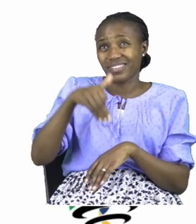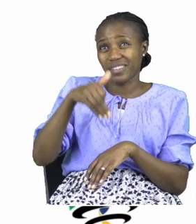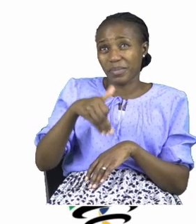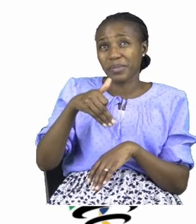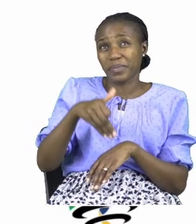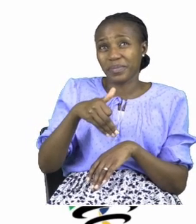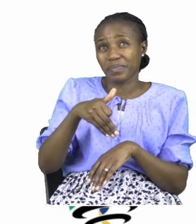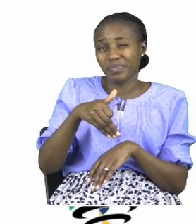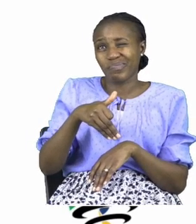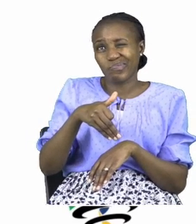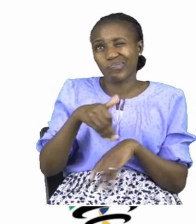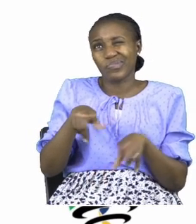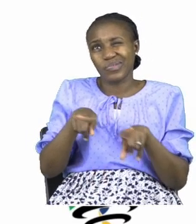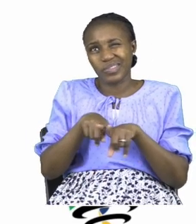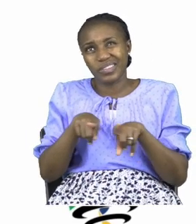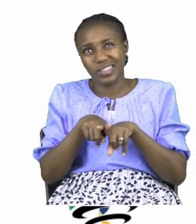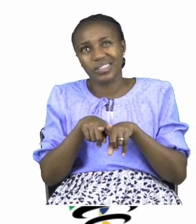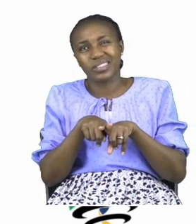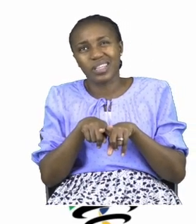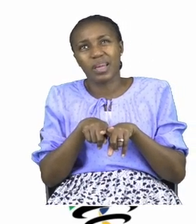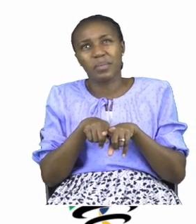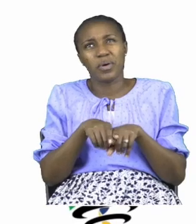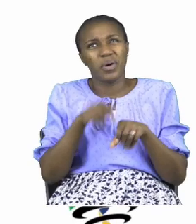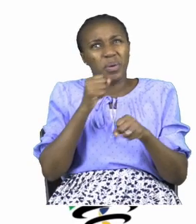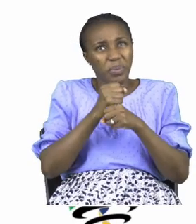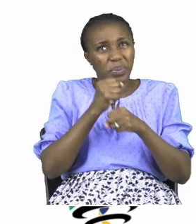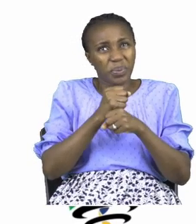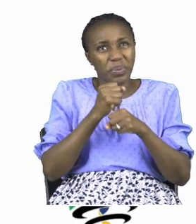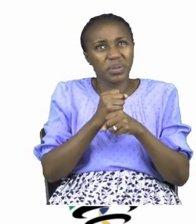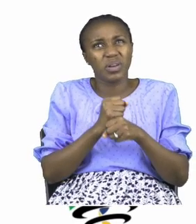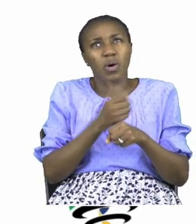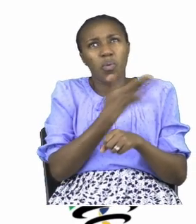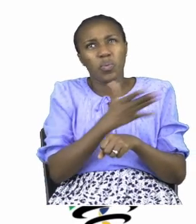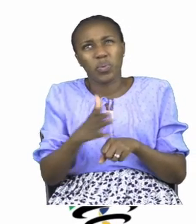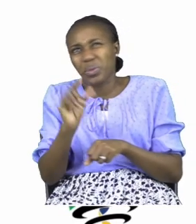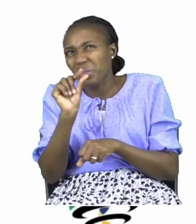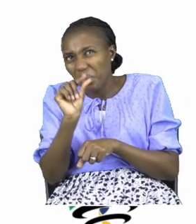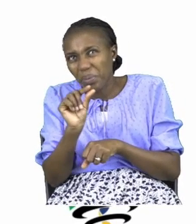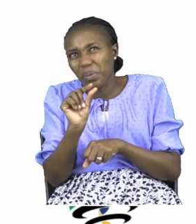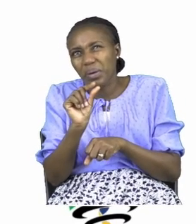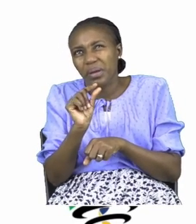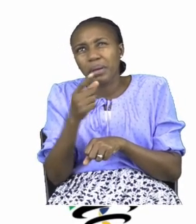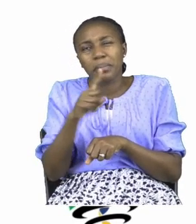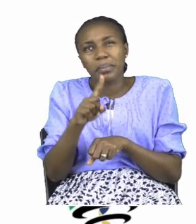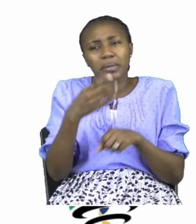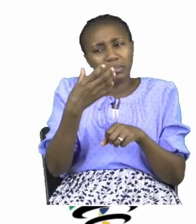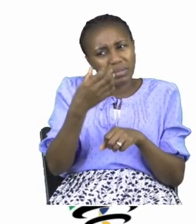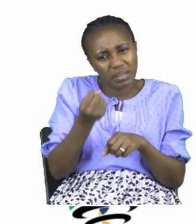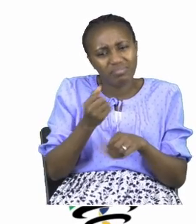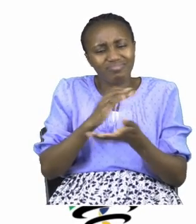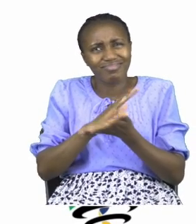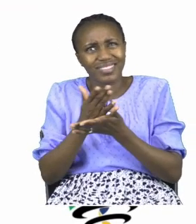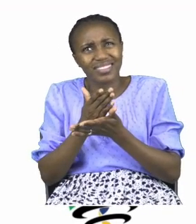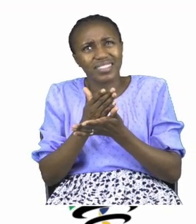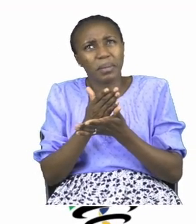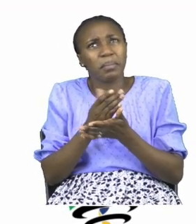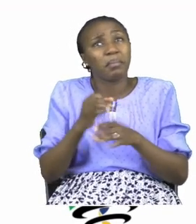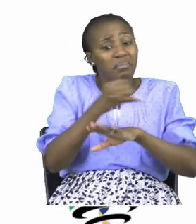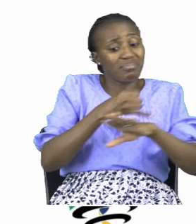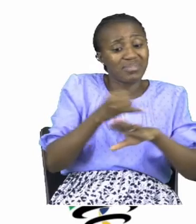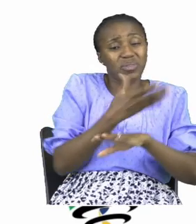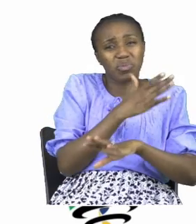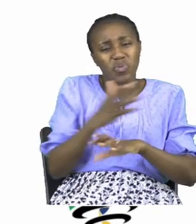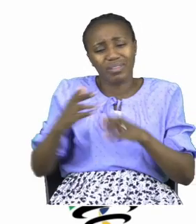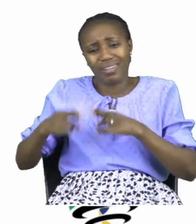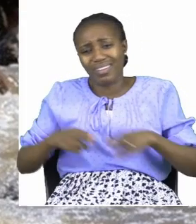of a desert country than we have lots of water. So but we have a few, maybe a few dams and